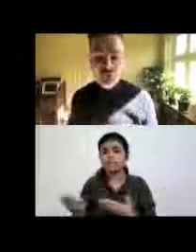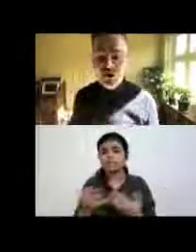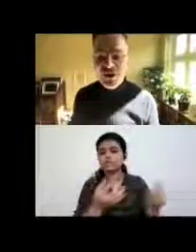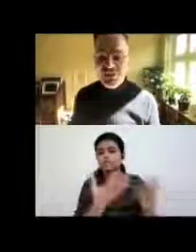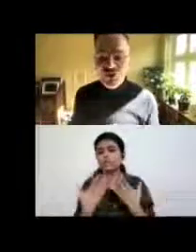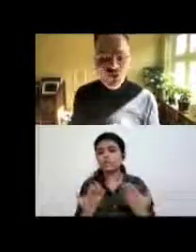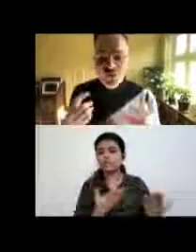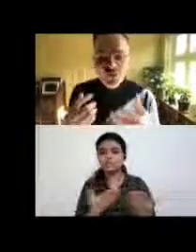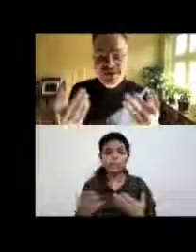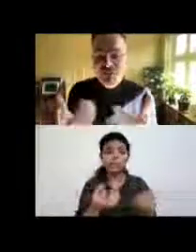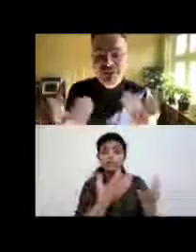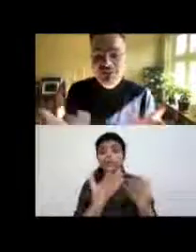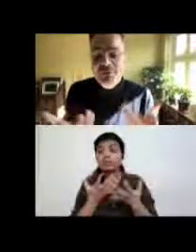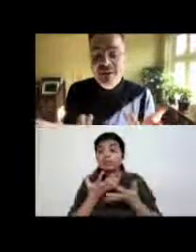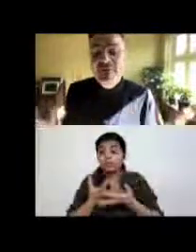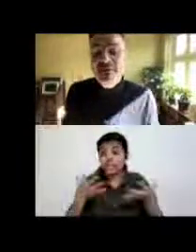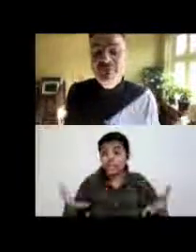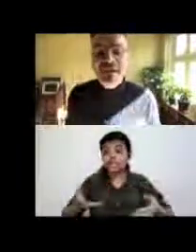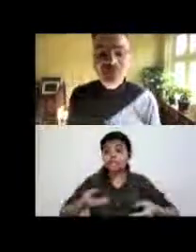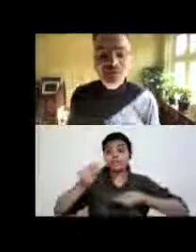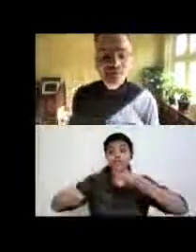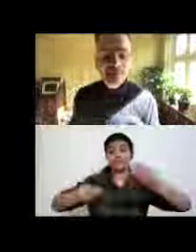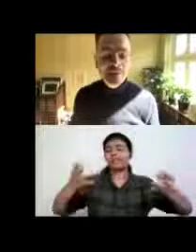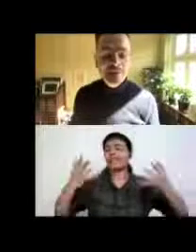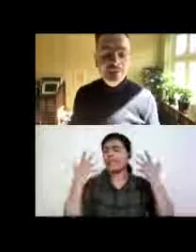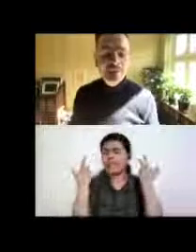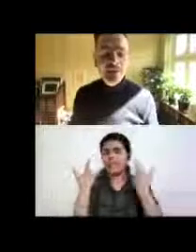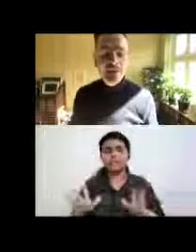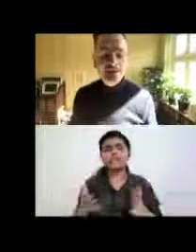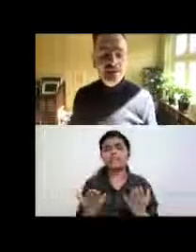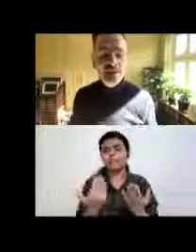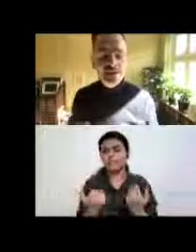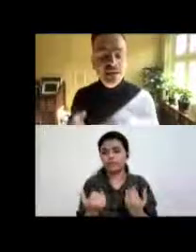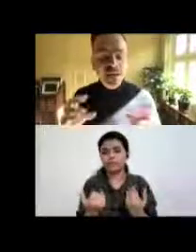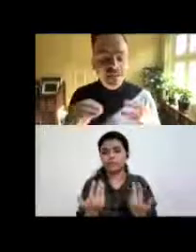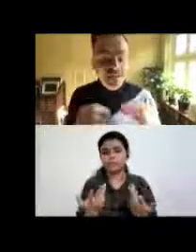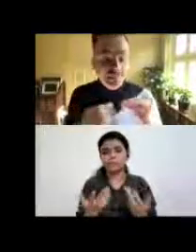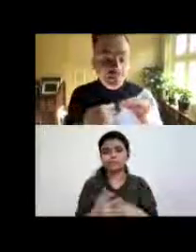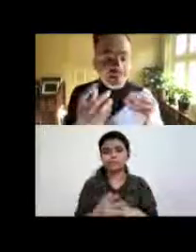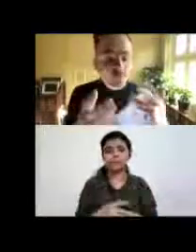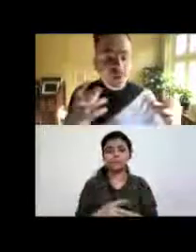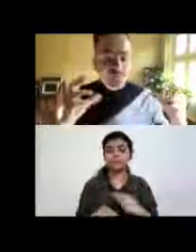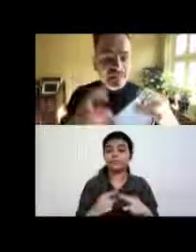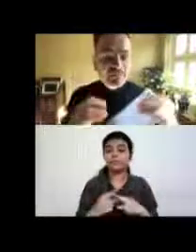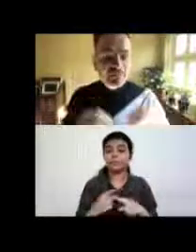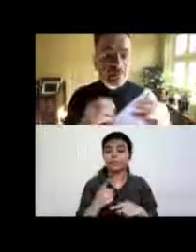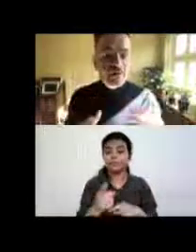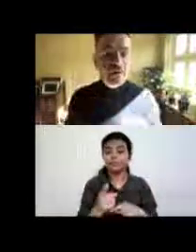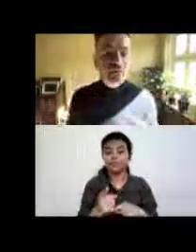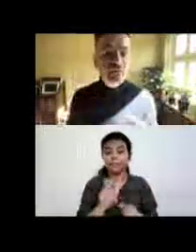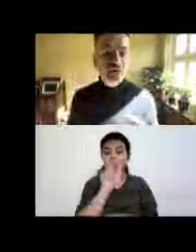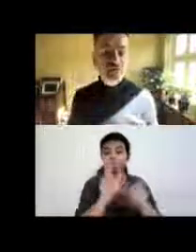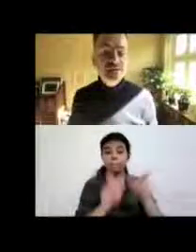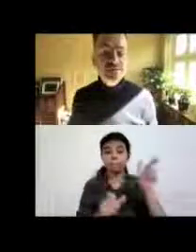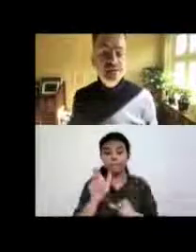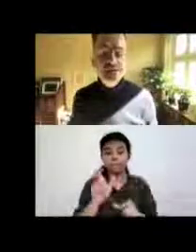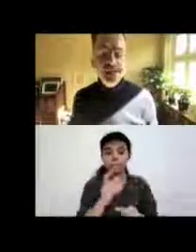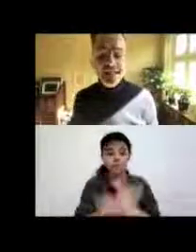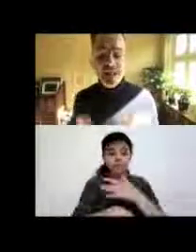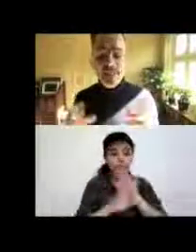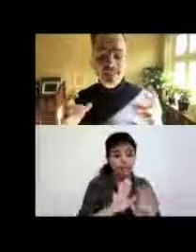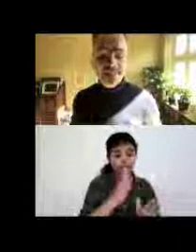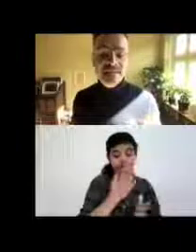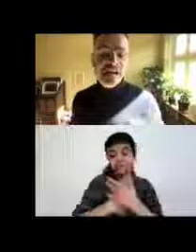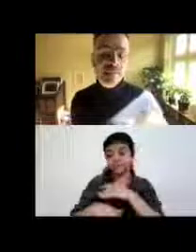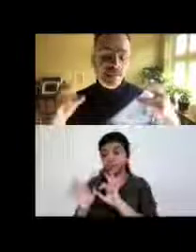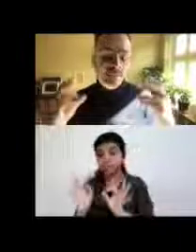special product, or whatever it might be, and where people with and without disabilities